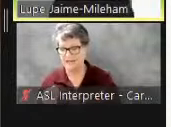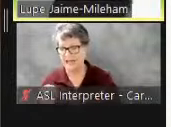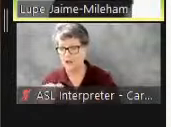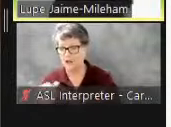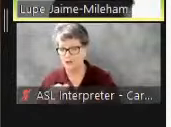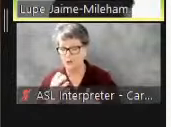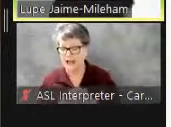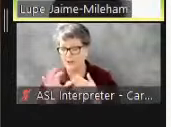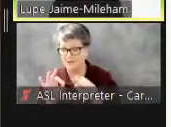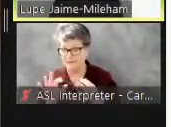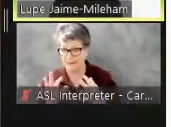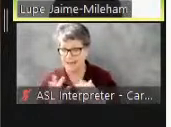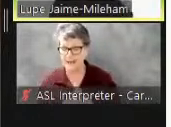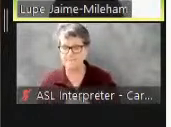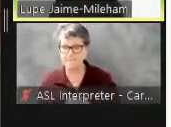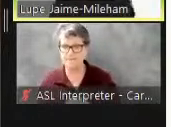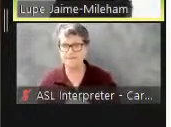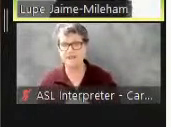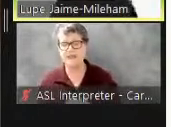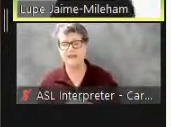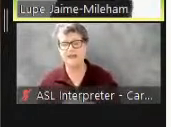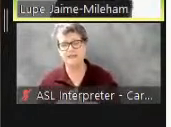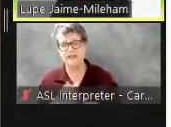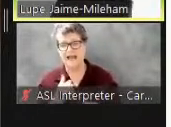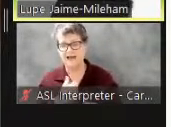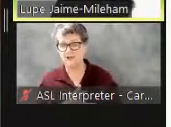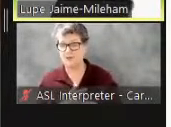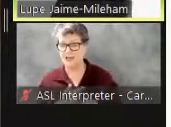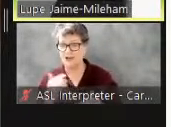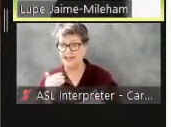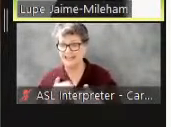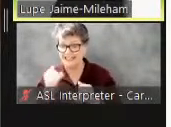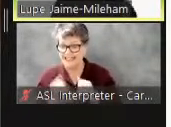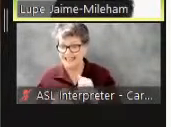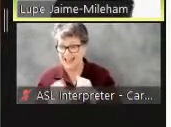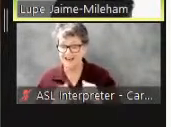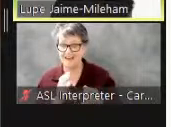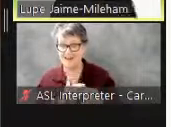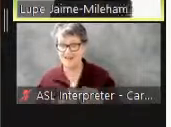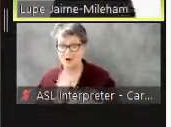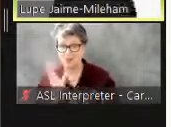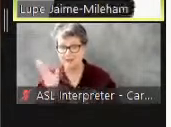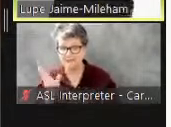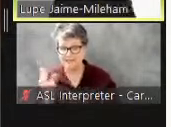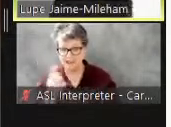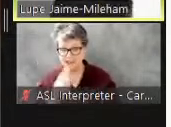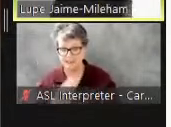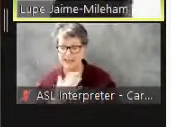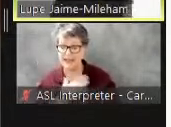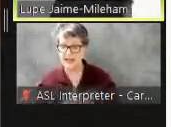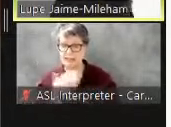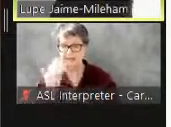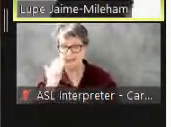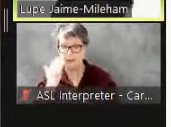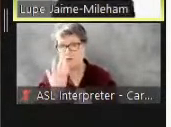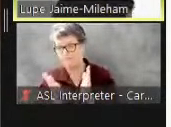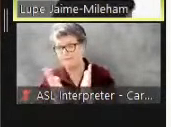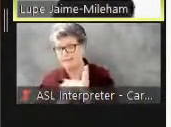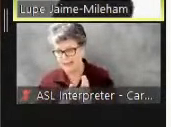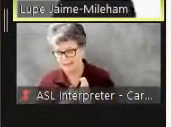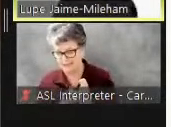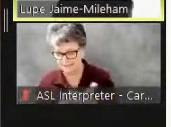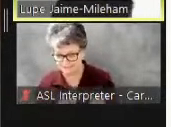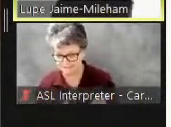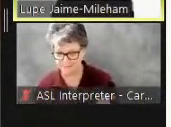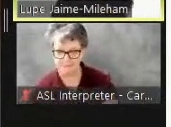feedback. As we are getting to the end of our presentation, please know that, again,